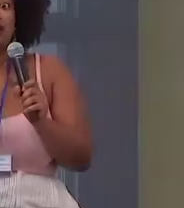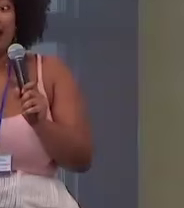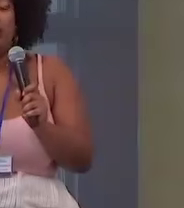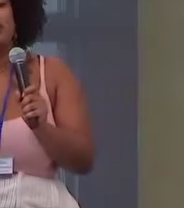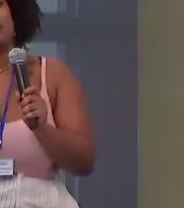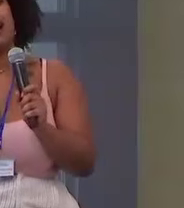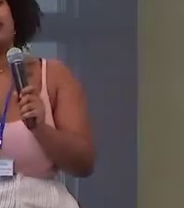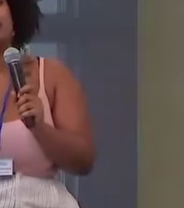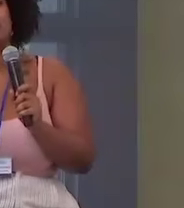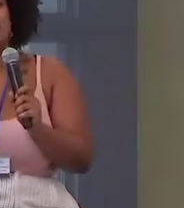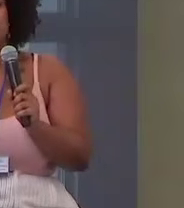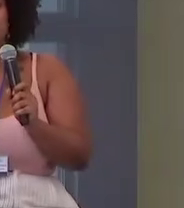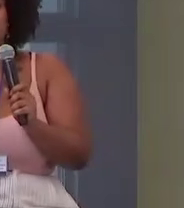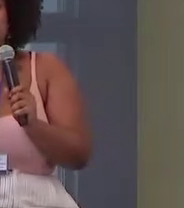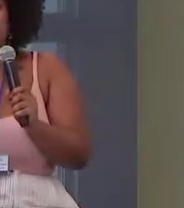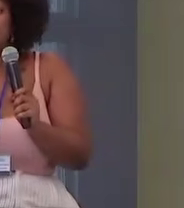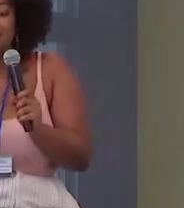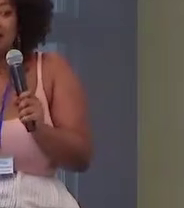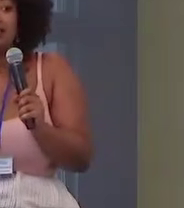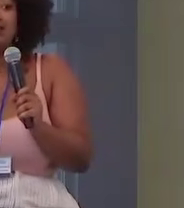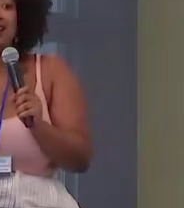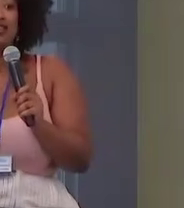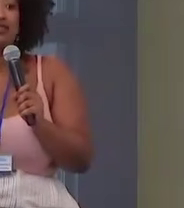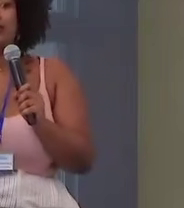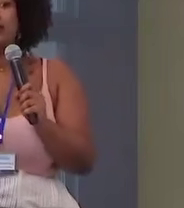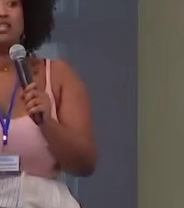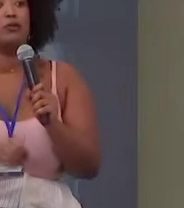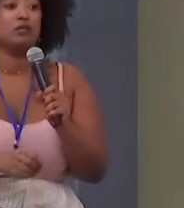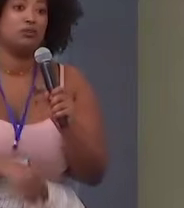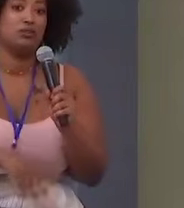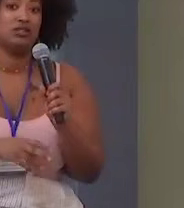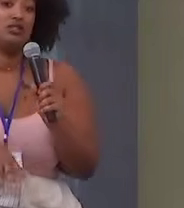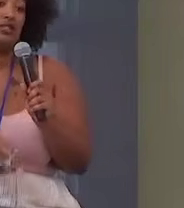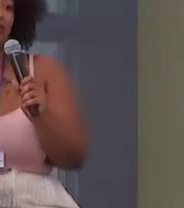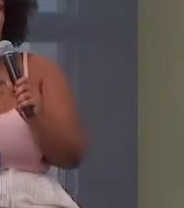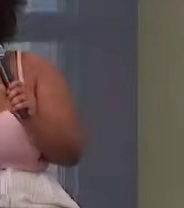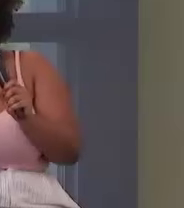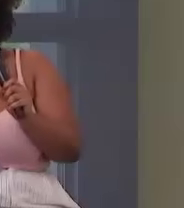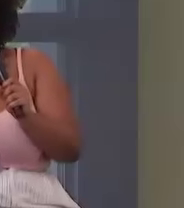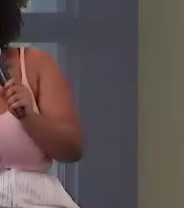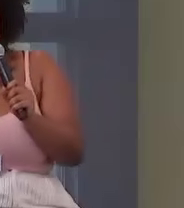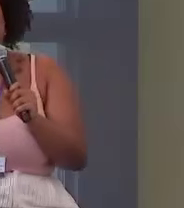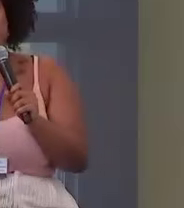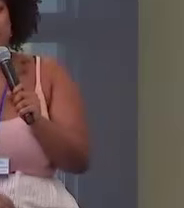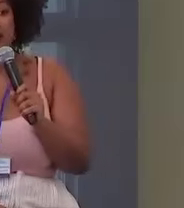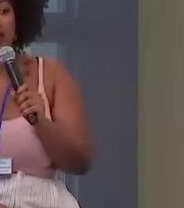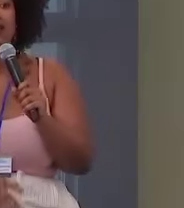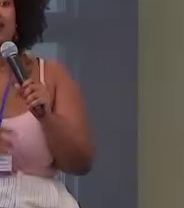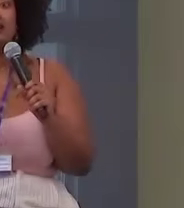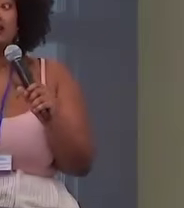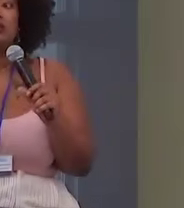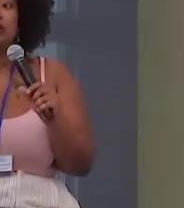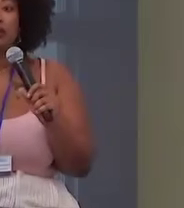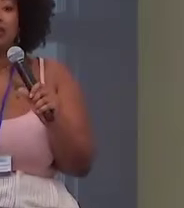to allow us to have these accessible needs, that this is not just for disabled people, it's not just for sick people, it's not just a part-time